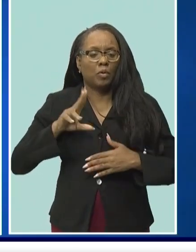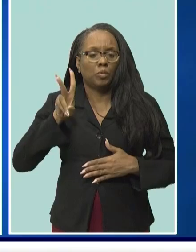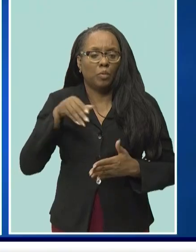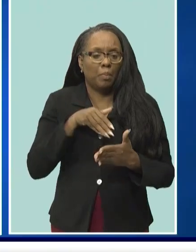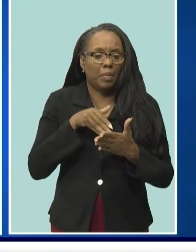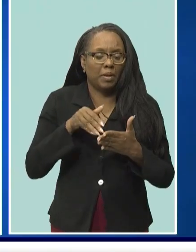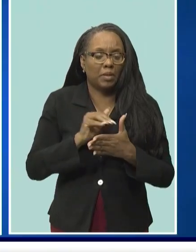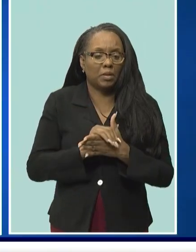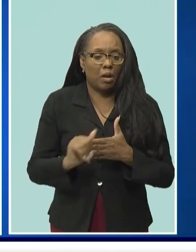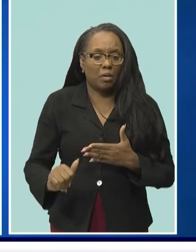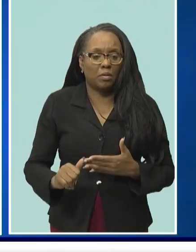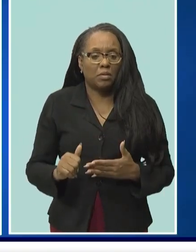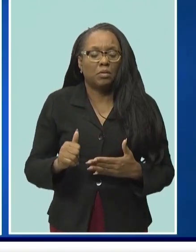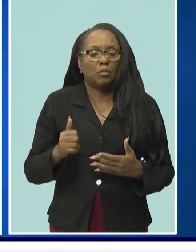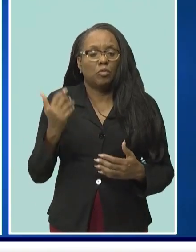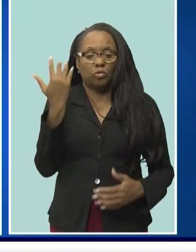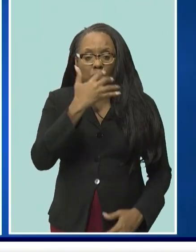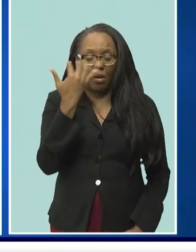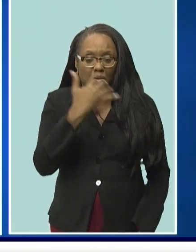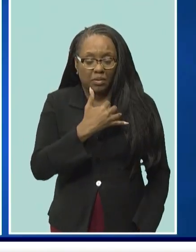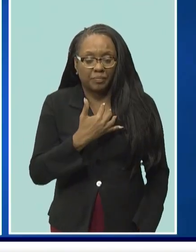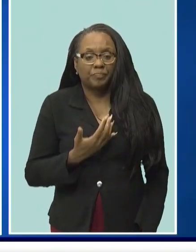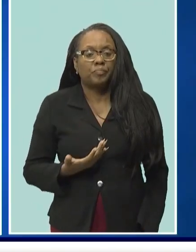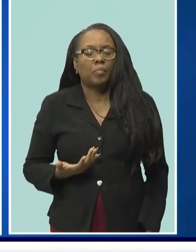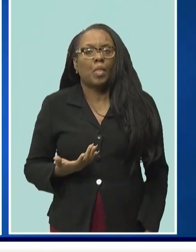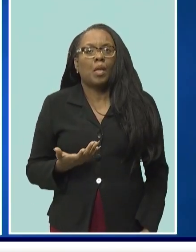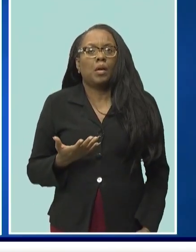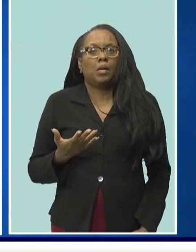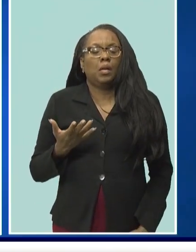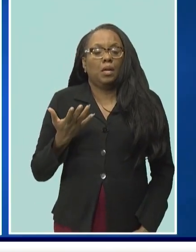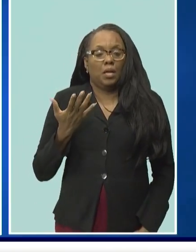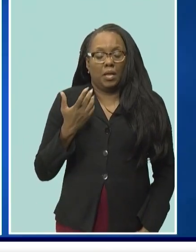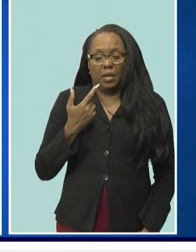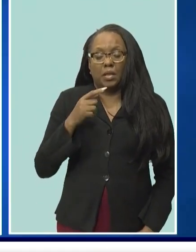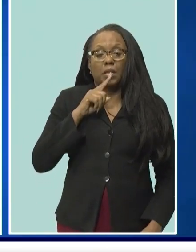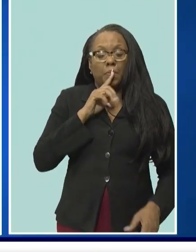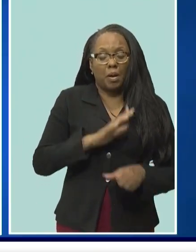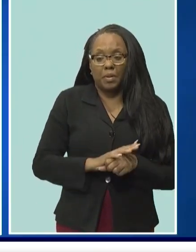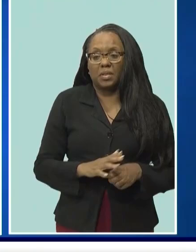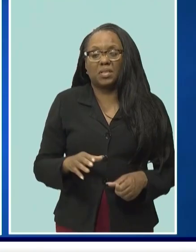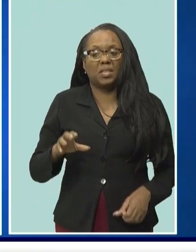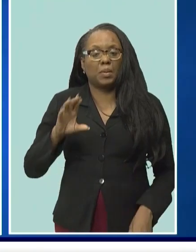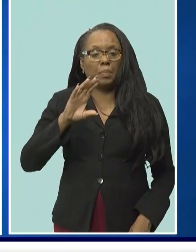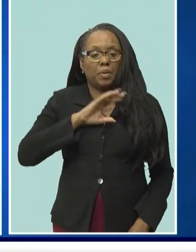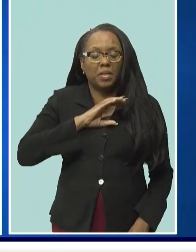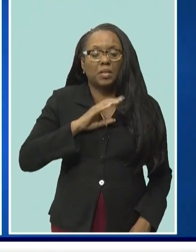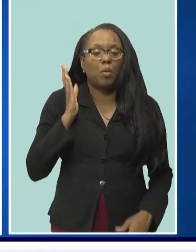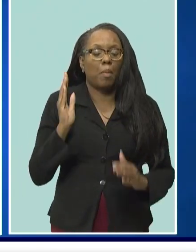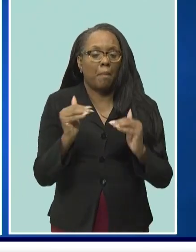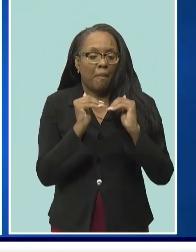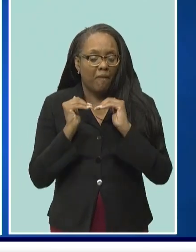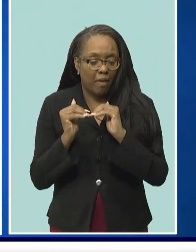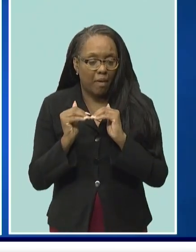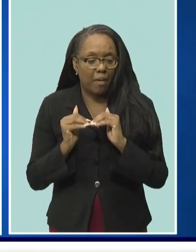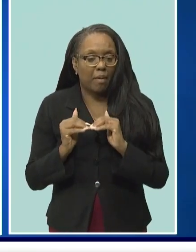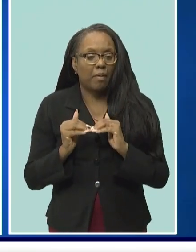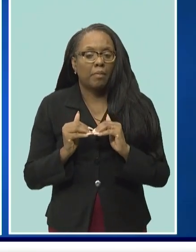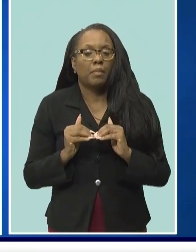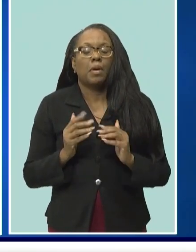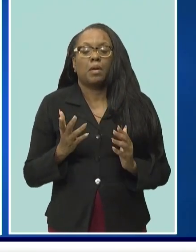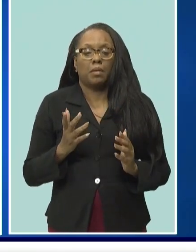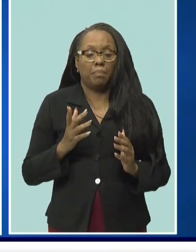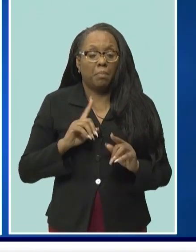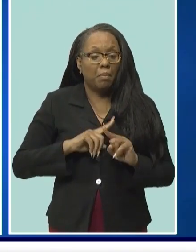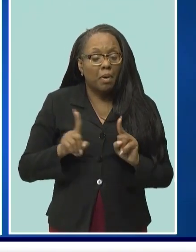Commissioner Boyce assures the public people will not be targeted without cause, he's asked the public for their support. You're going to